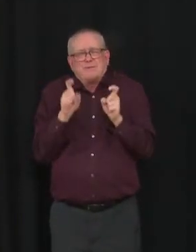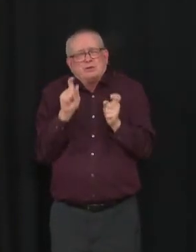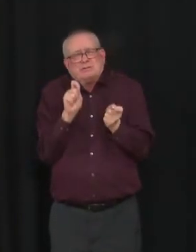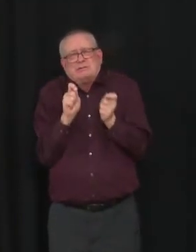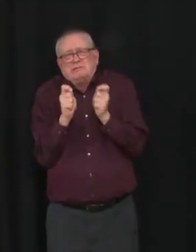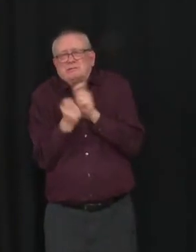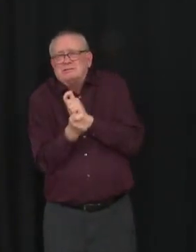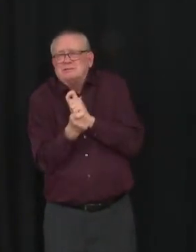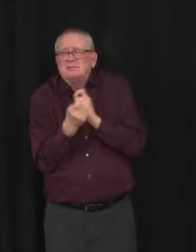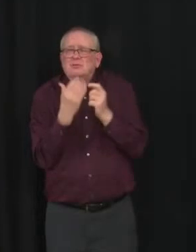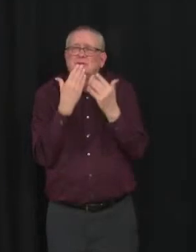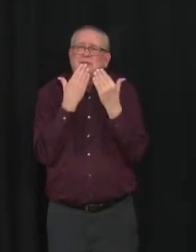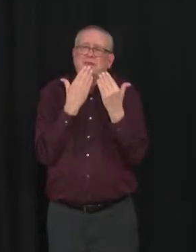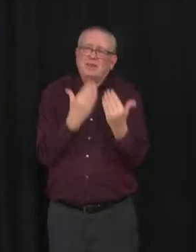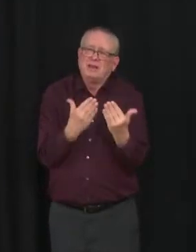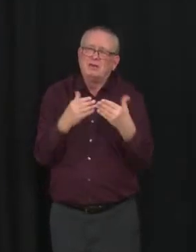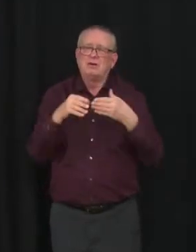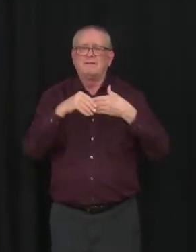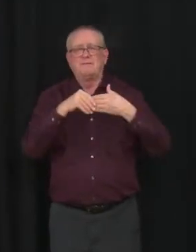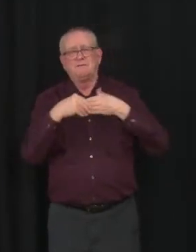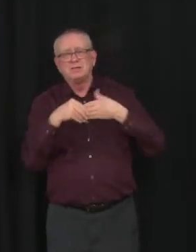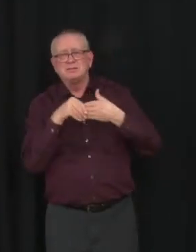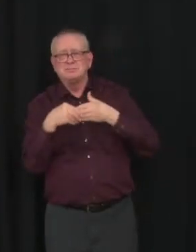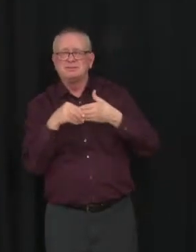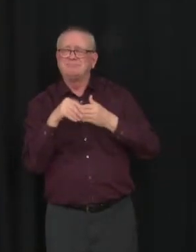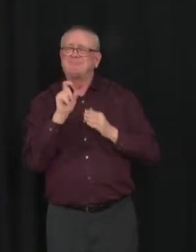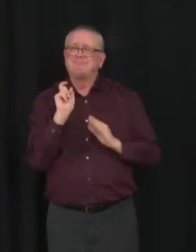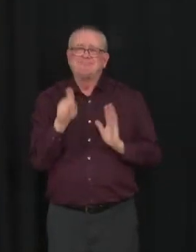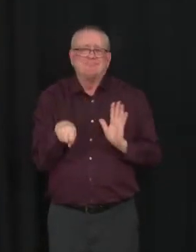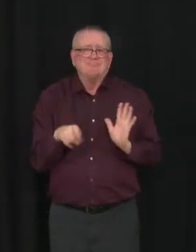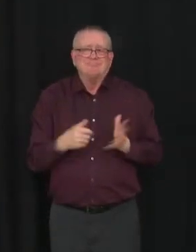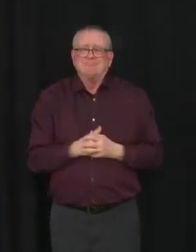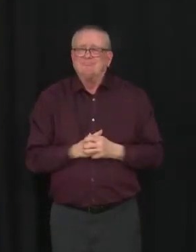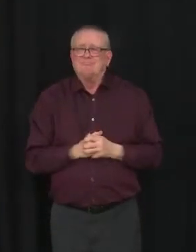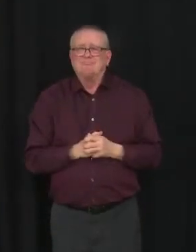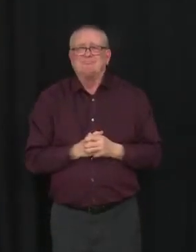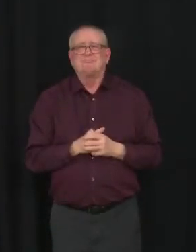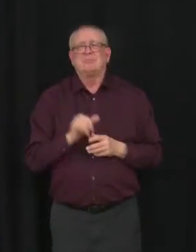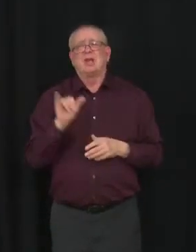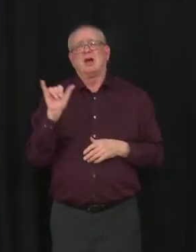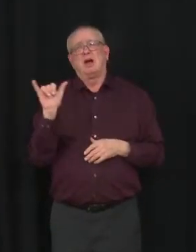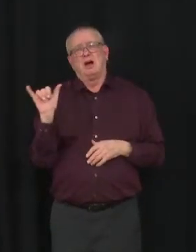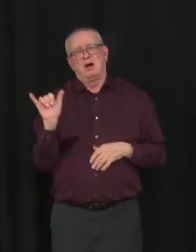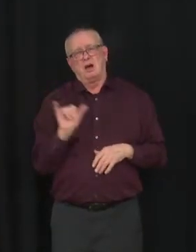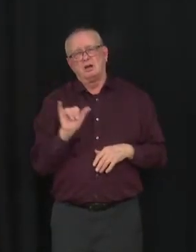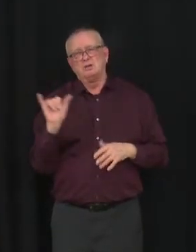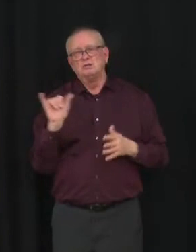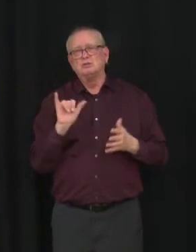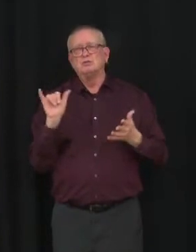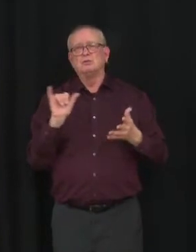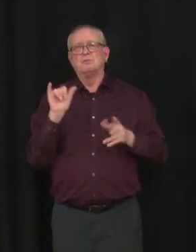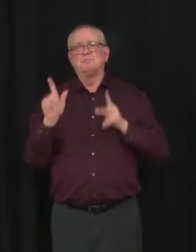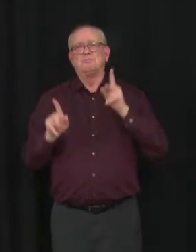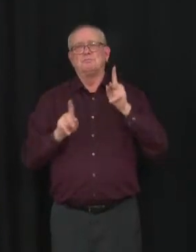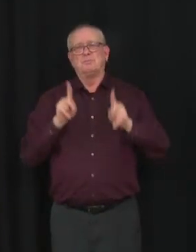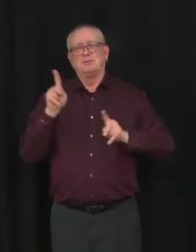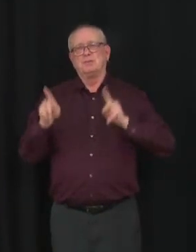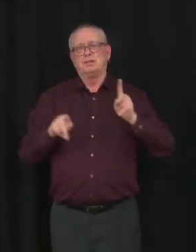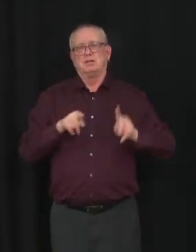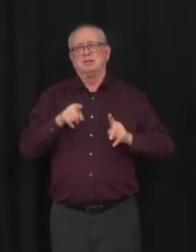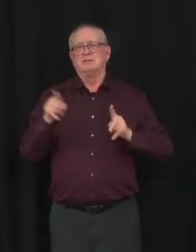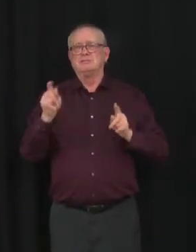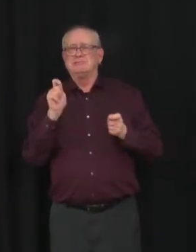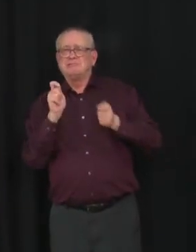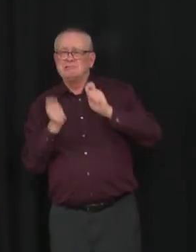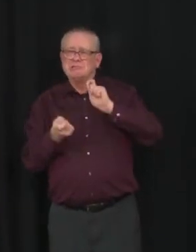you for being flexible. And I'd like to thank Albertans who have continued to adapt and adhere to the public health measures. You're